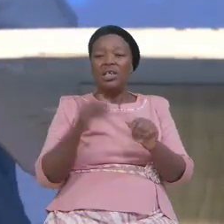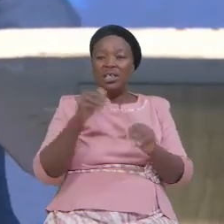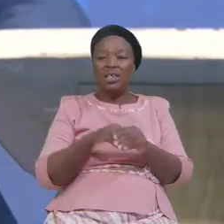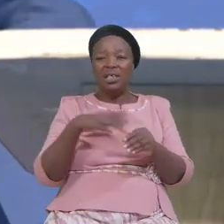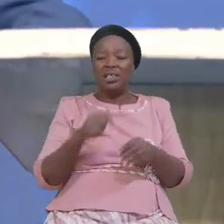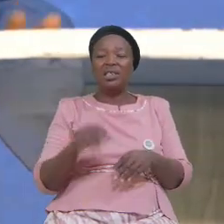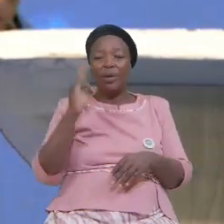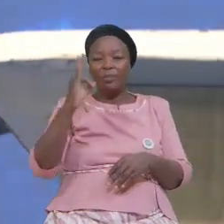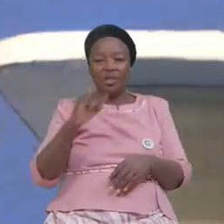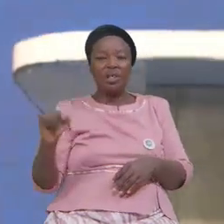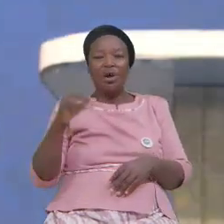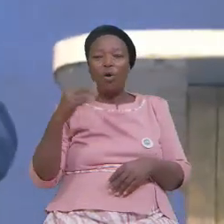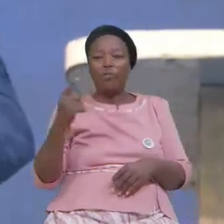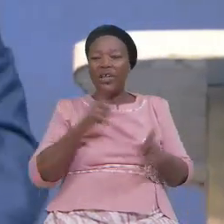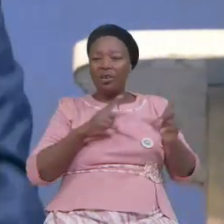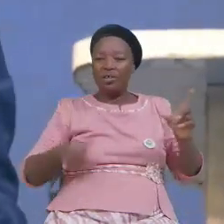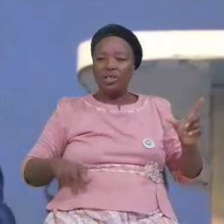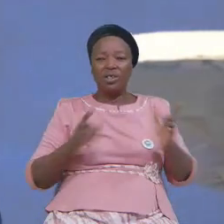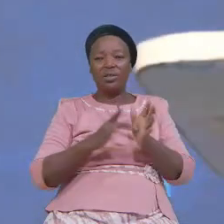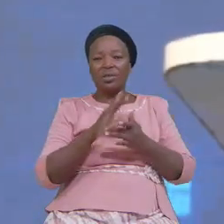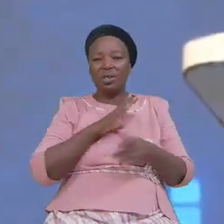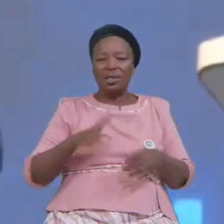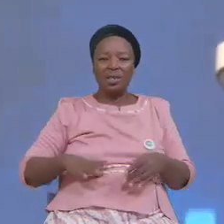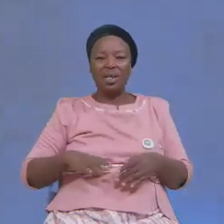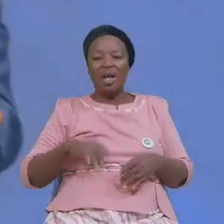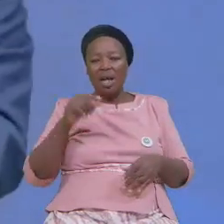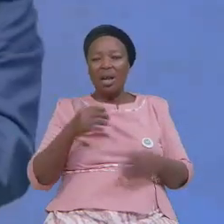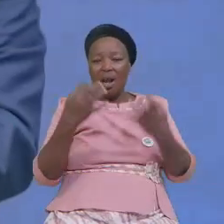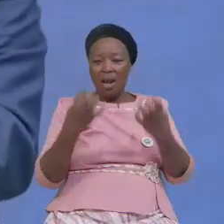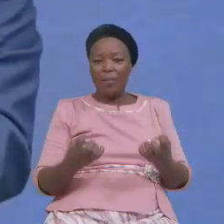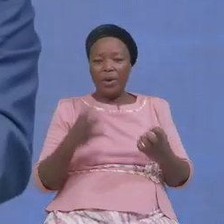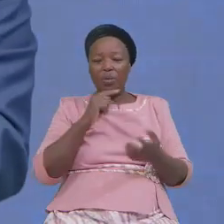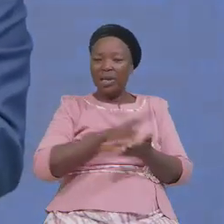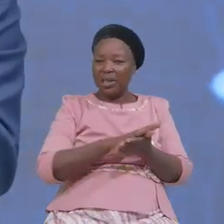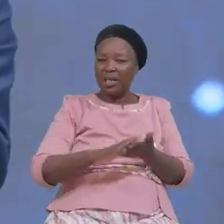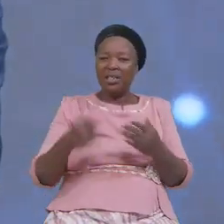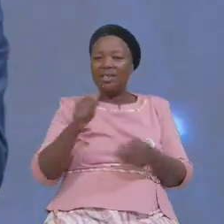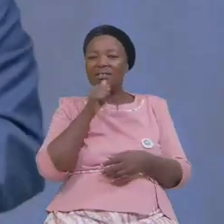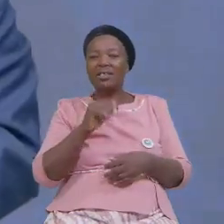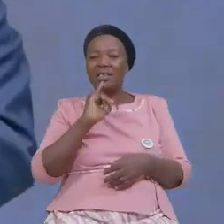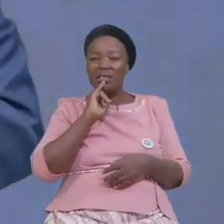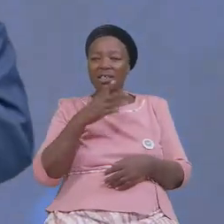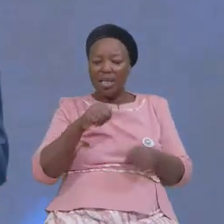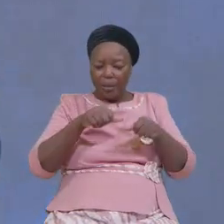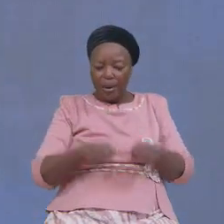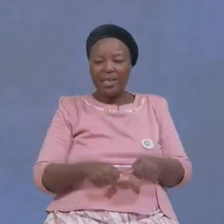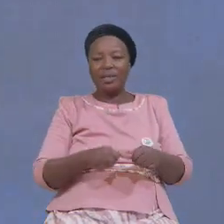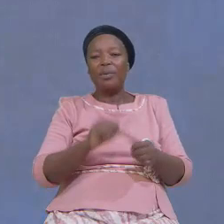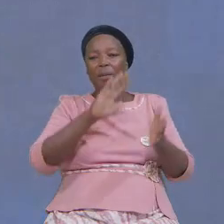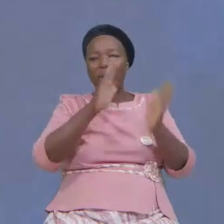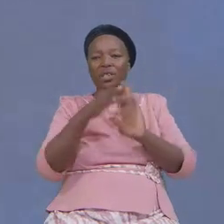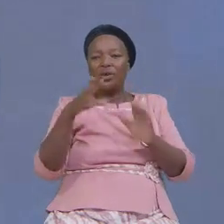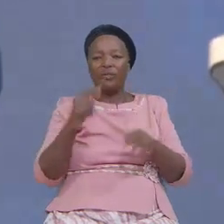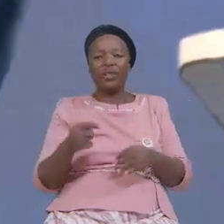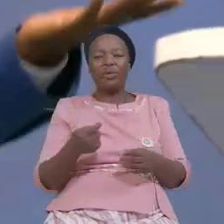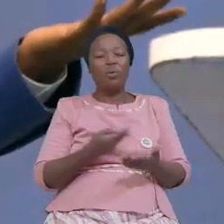ministry of the Lord Jesus Christ. Lepers were cleansed. The secret is the abiding presence of the Holy